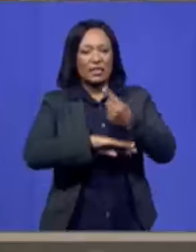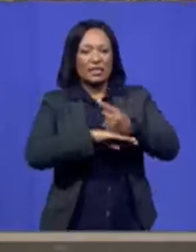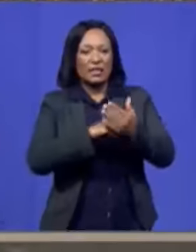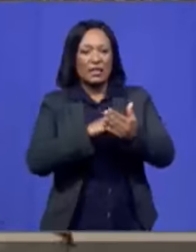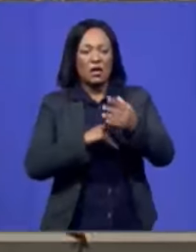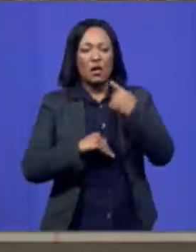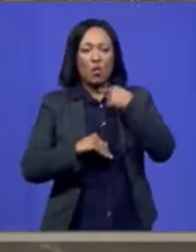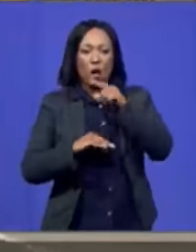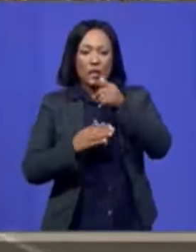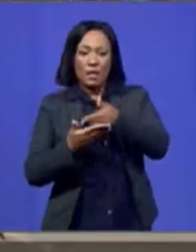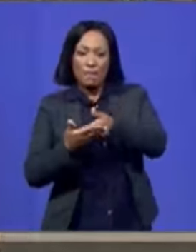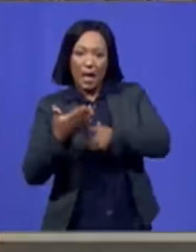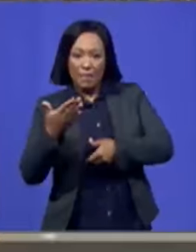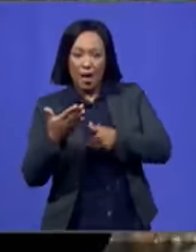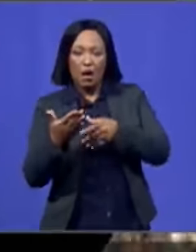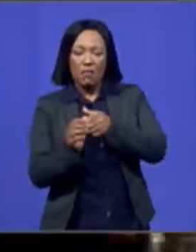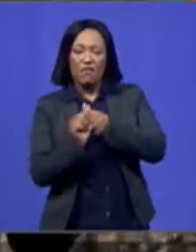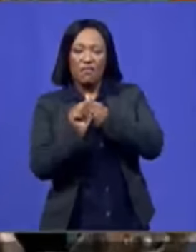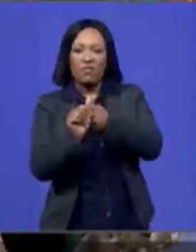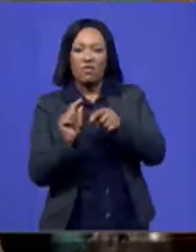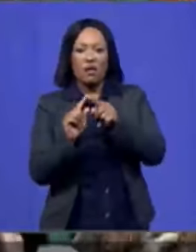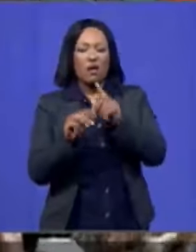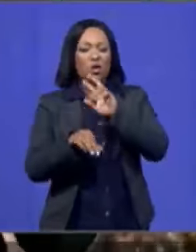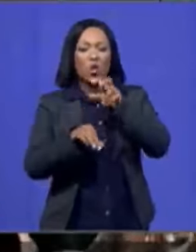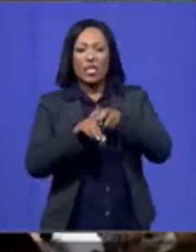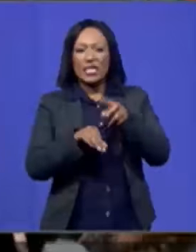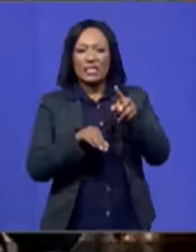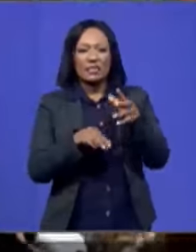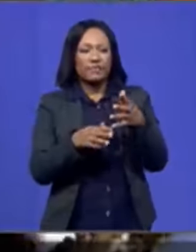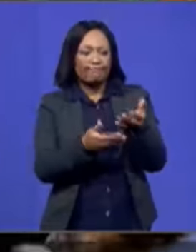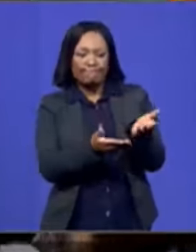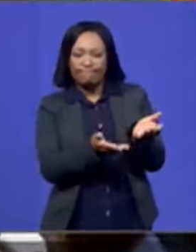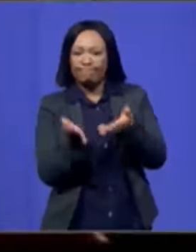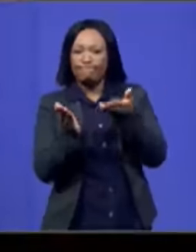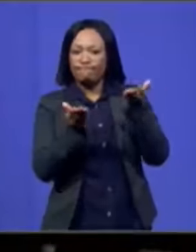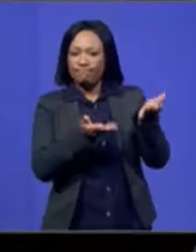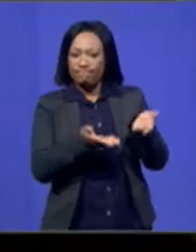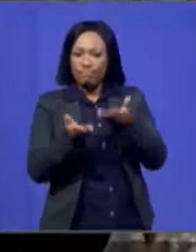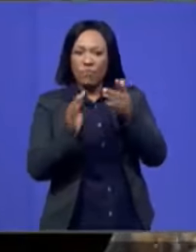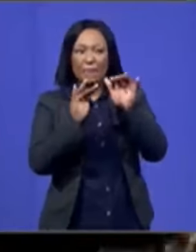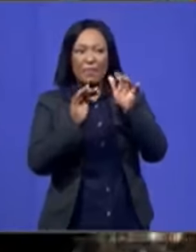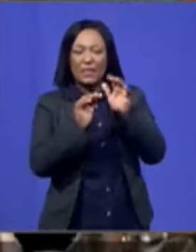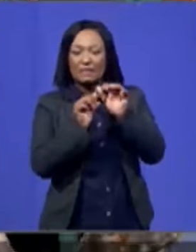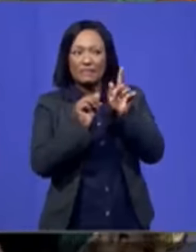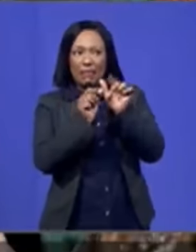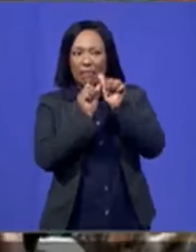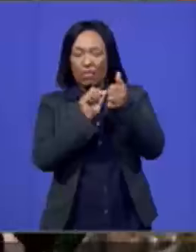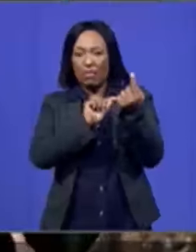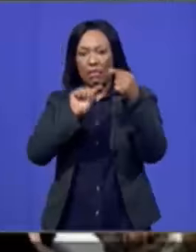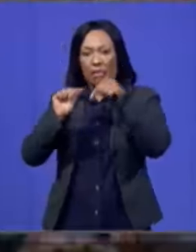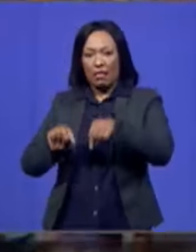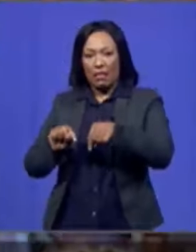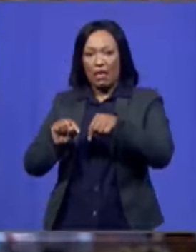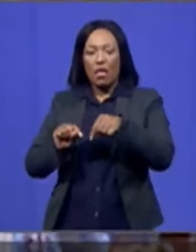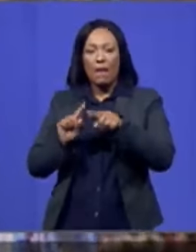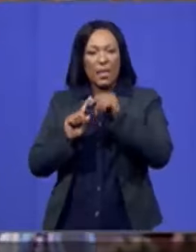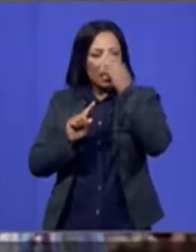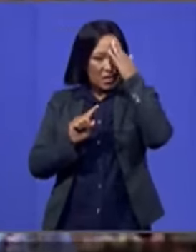white paper. Because currently there's no need for them to keep handing out refugee statuses when they know that their house is not in